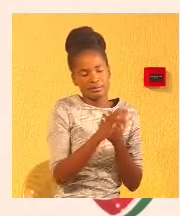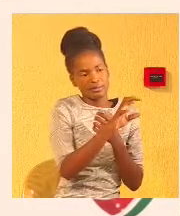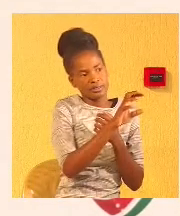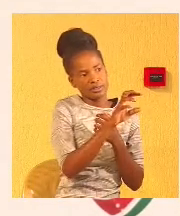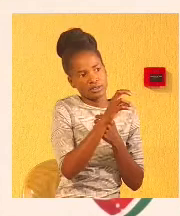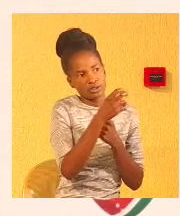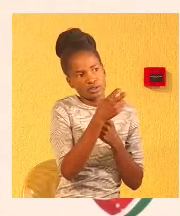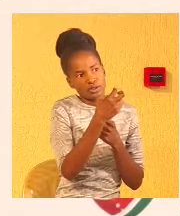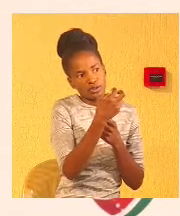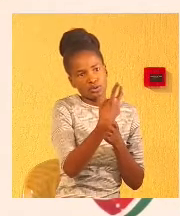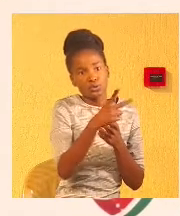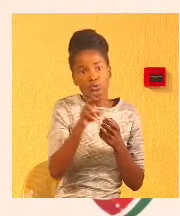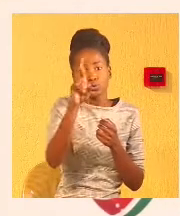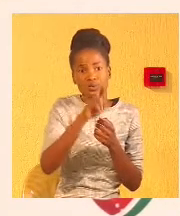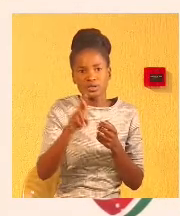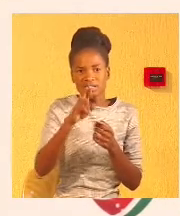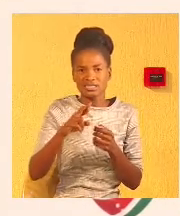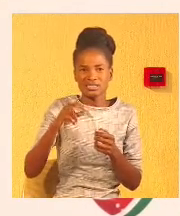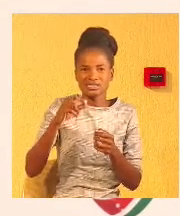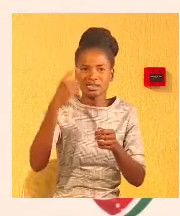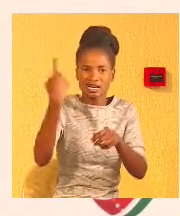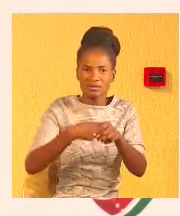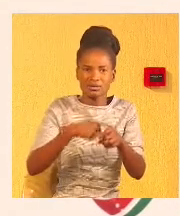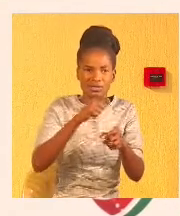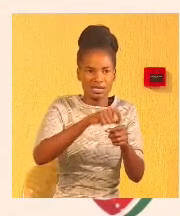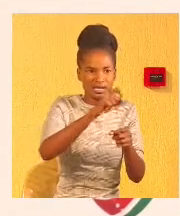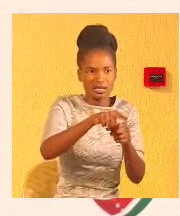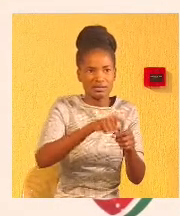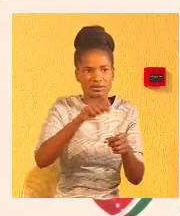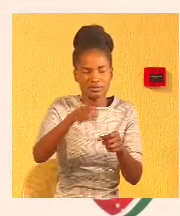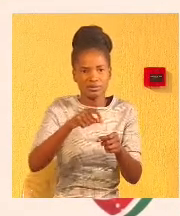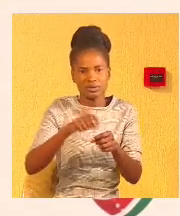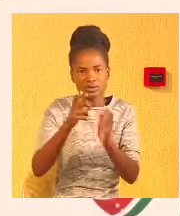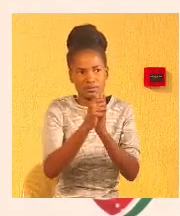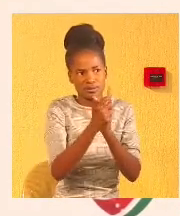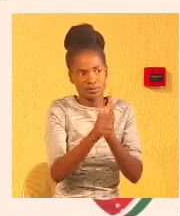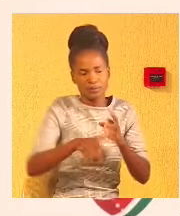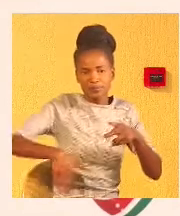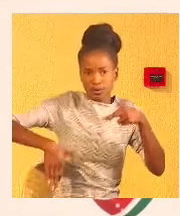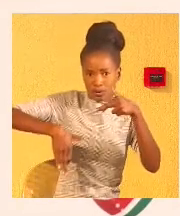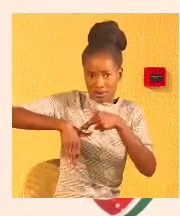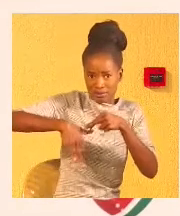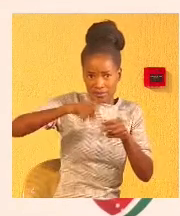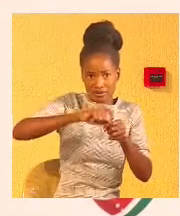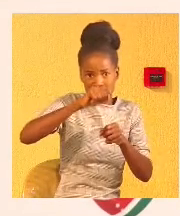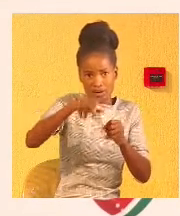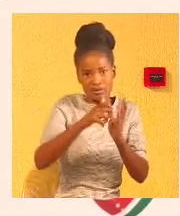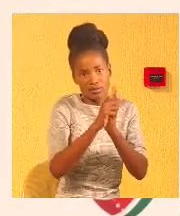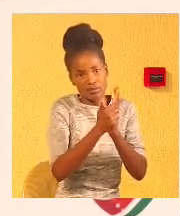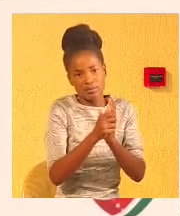two main regions that produce maize in the communal areas is the Zambezi region and also